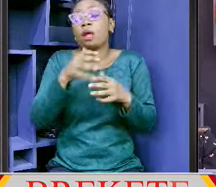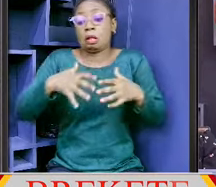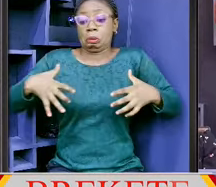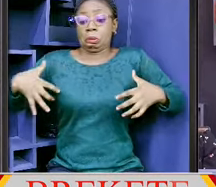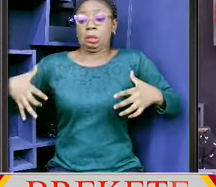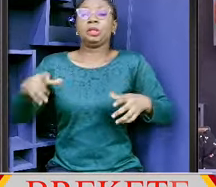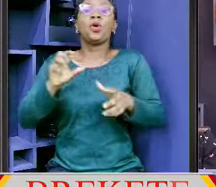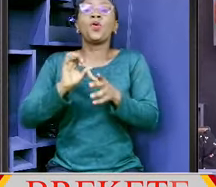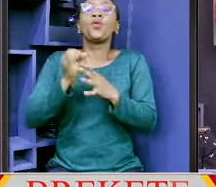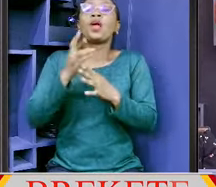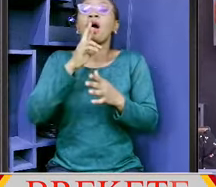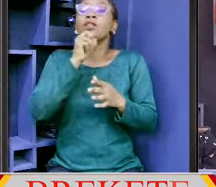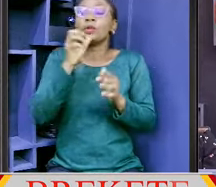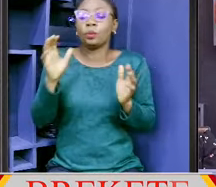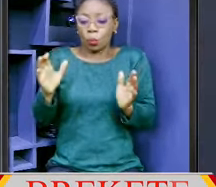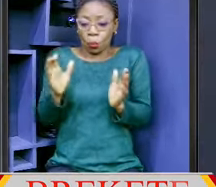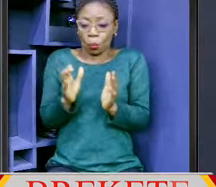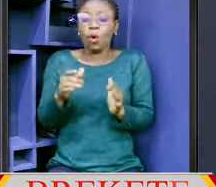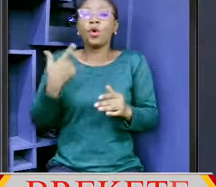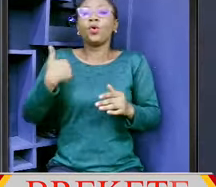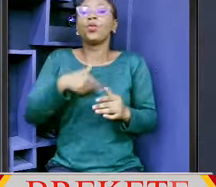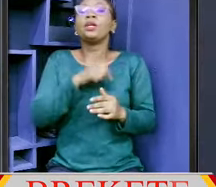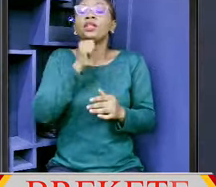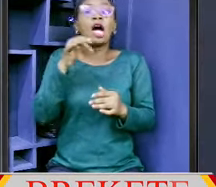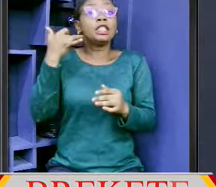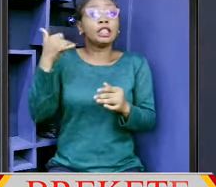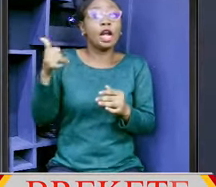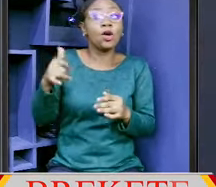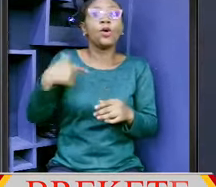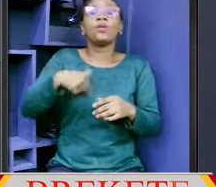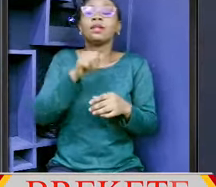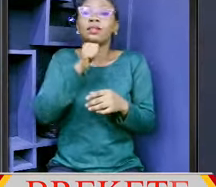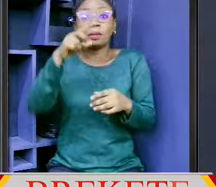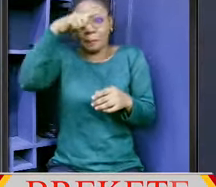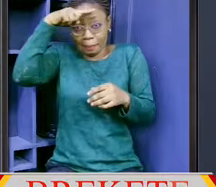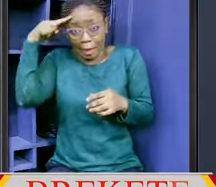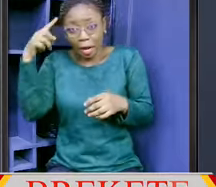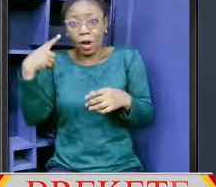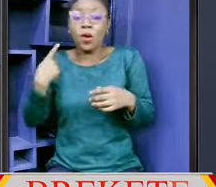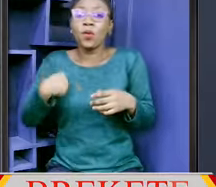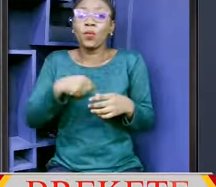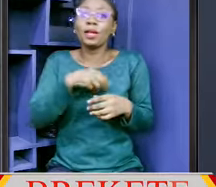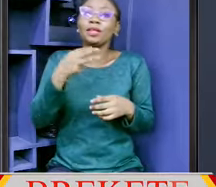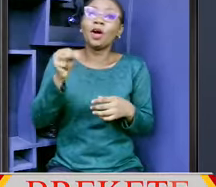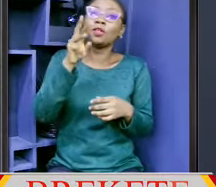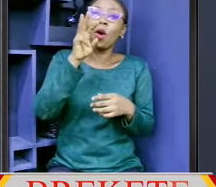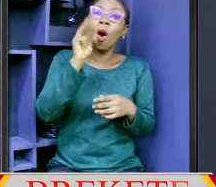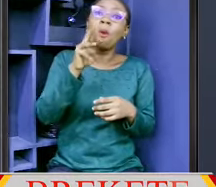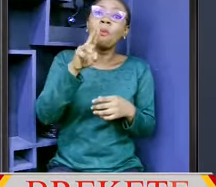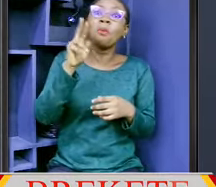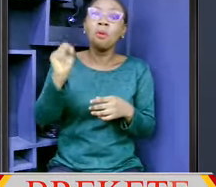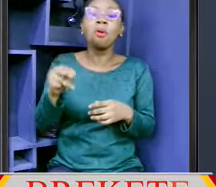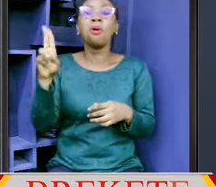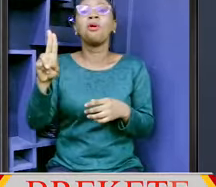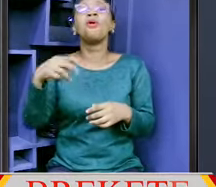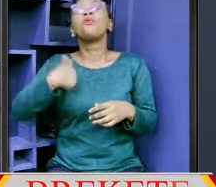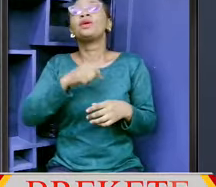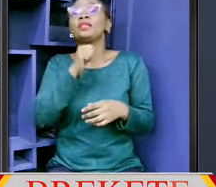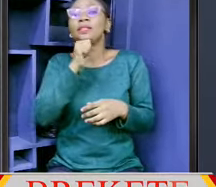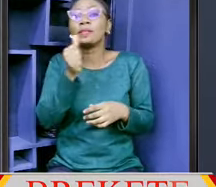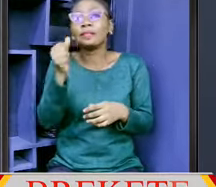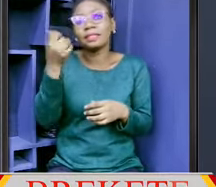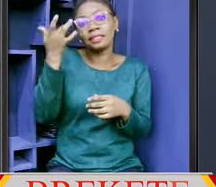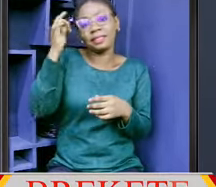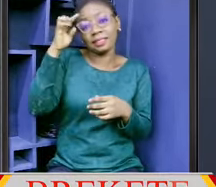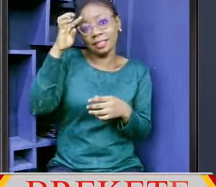slim, we no yellow, we no black, we no mumu, we no intelligent, we everything there for